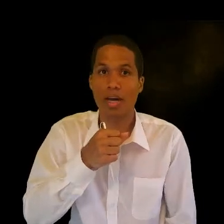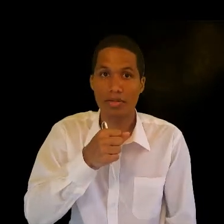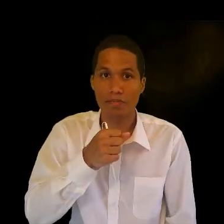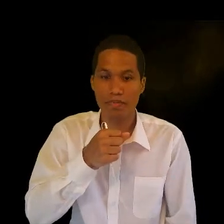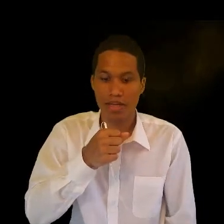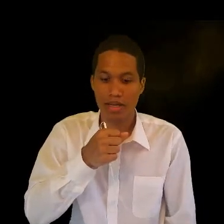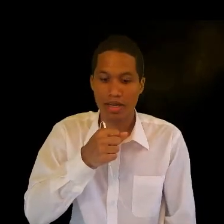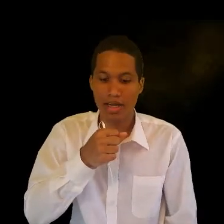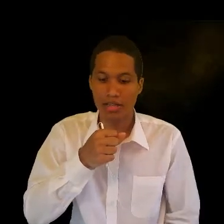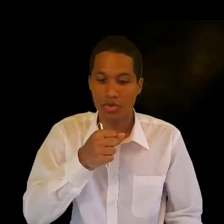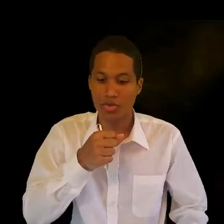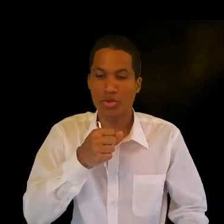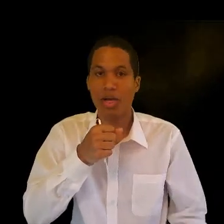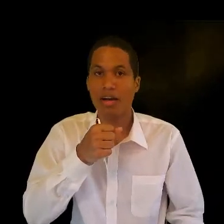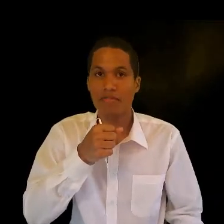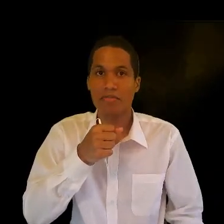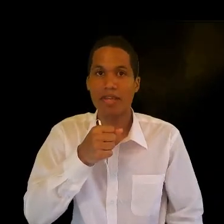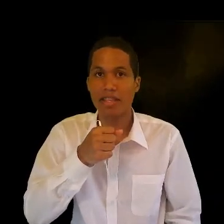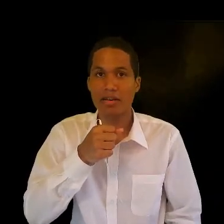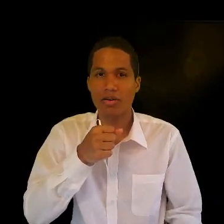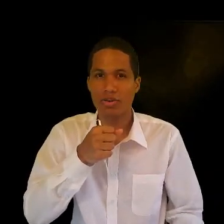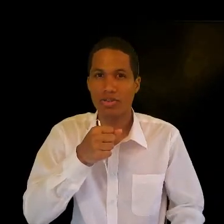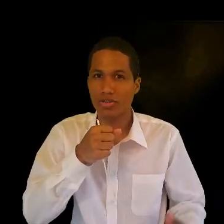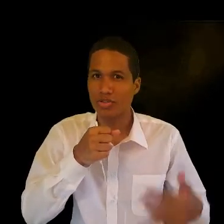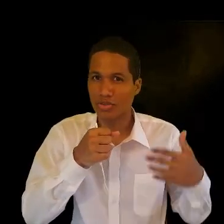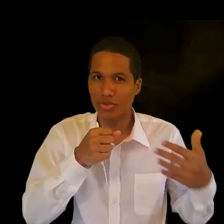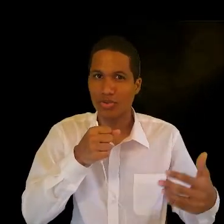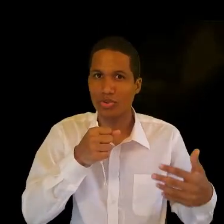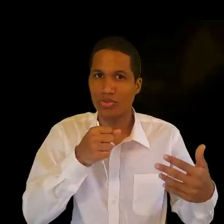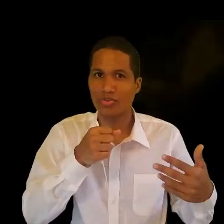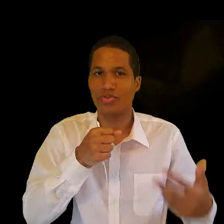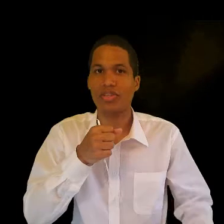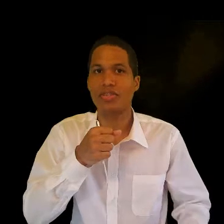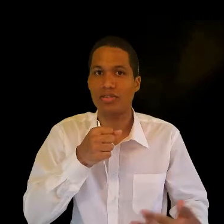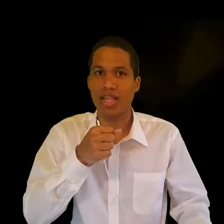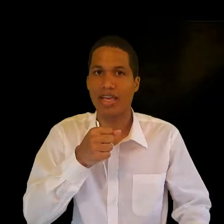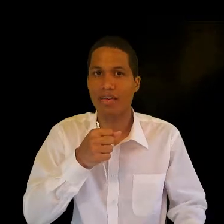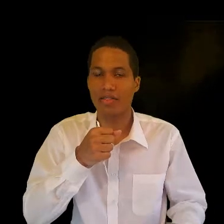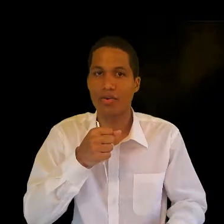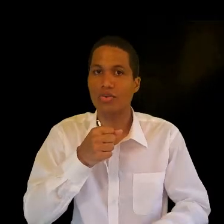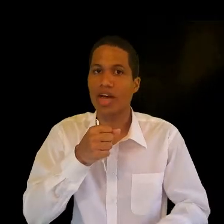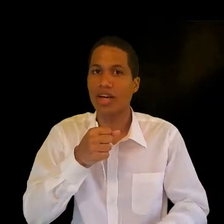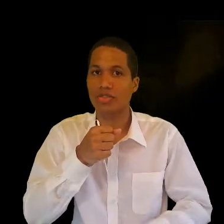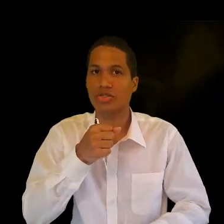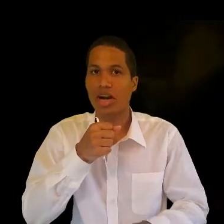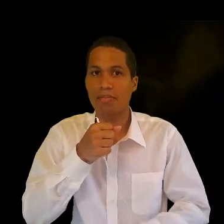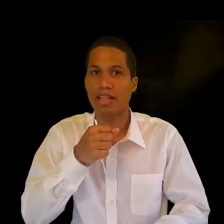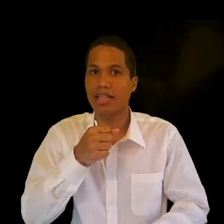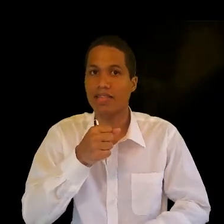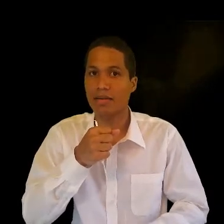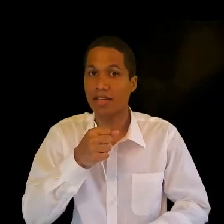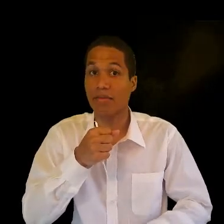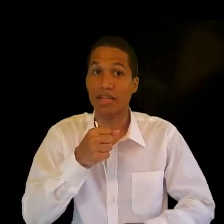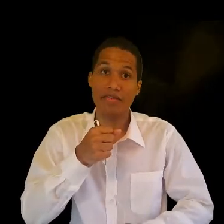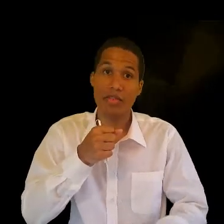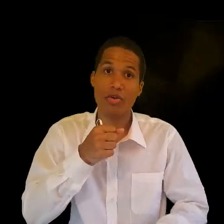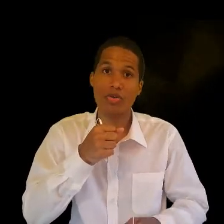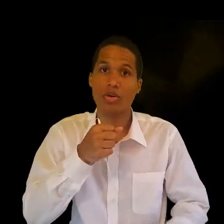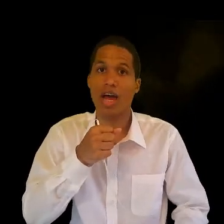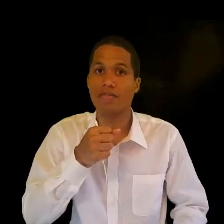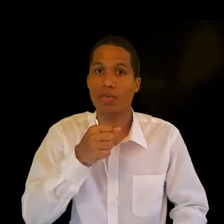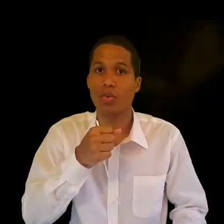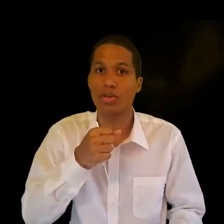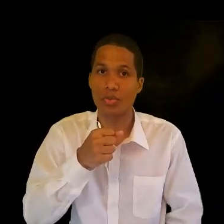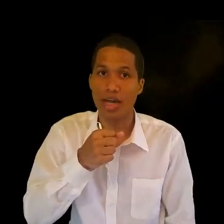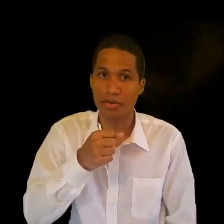word while, and you still have the meaning you still feel like those actions are happening at the same time, even though